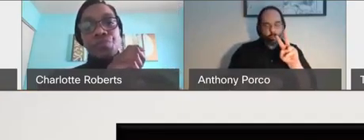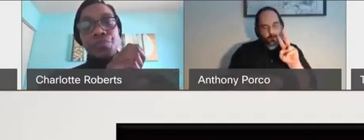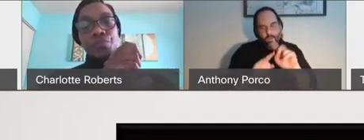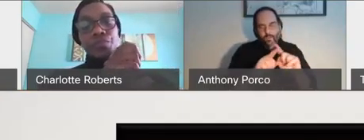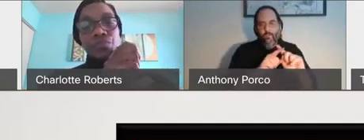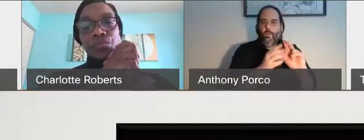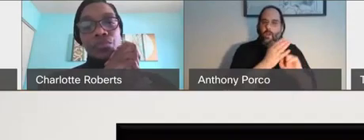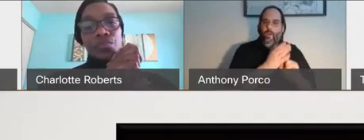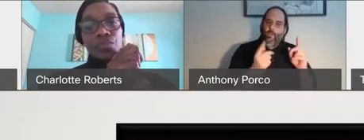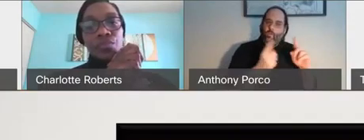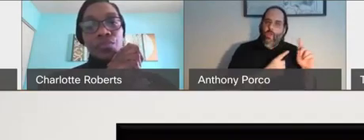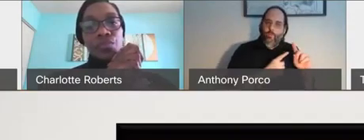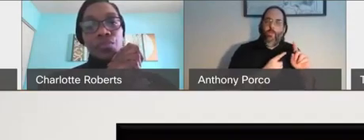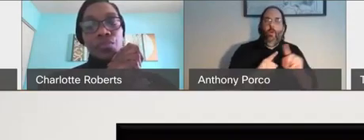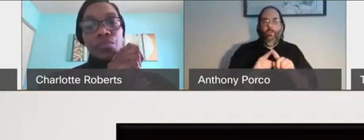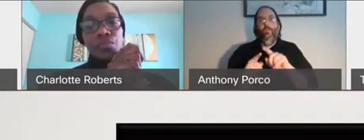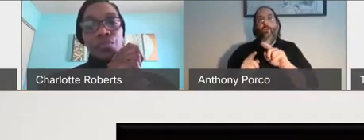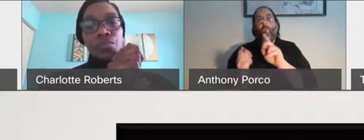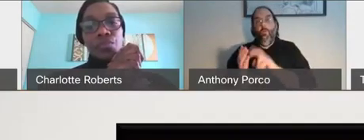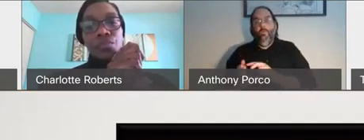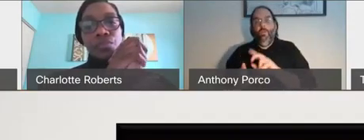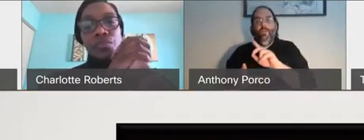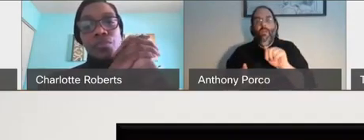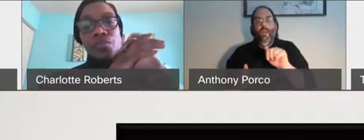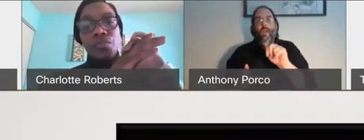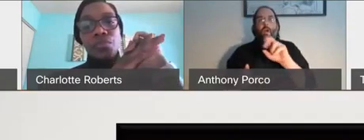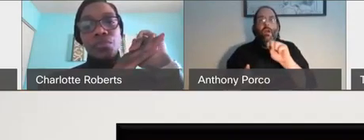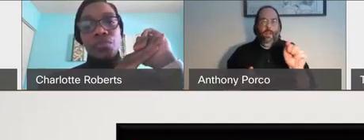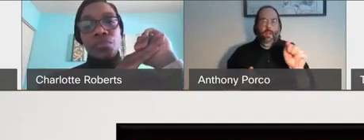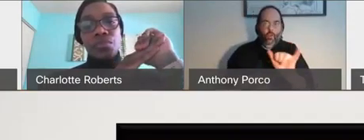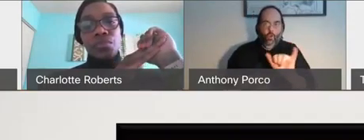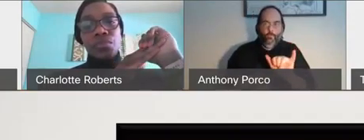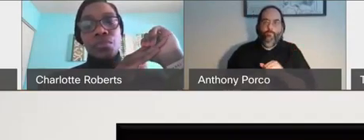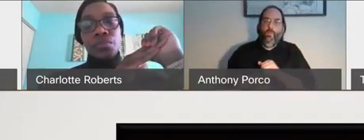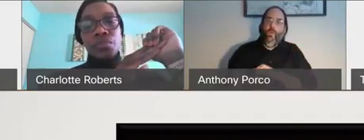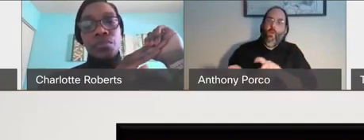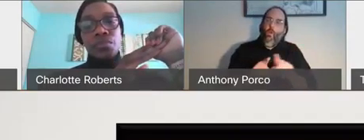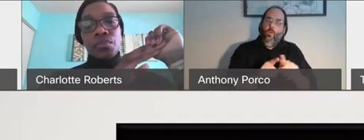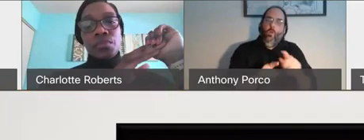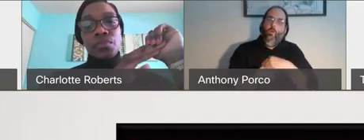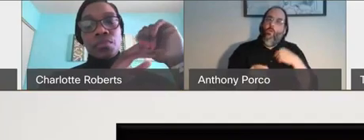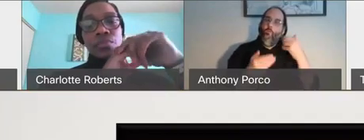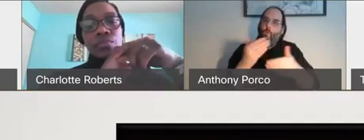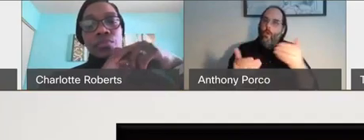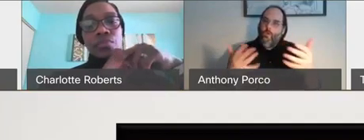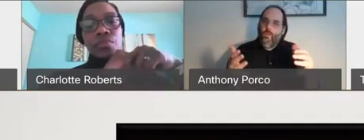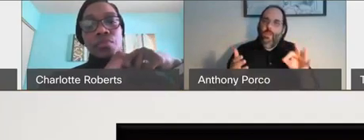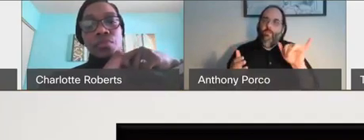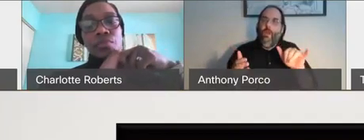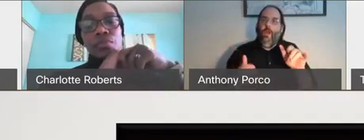agreements and agreements for DDA and RSA. In addition, We have processed in